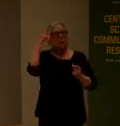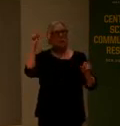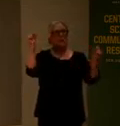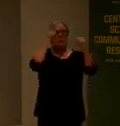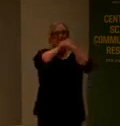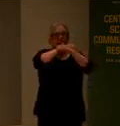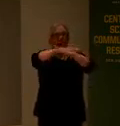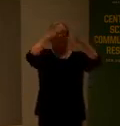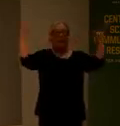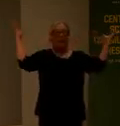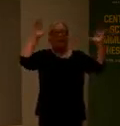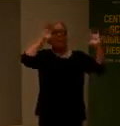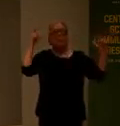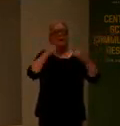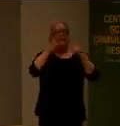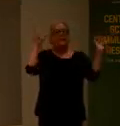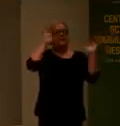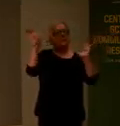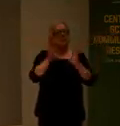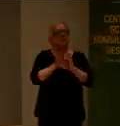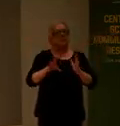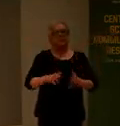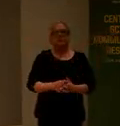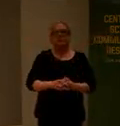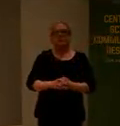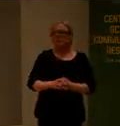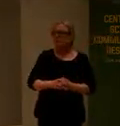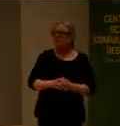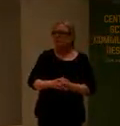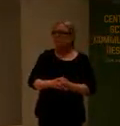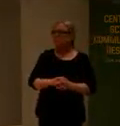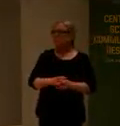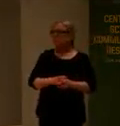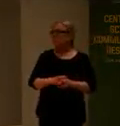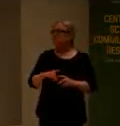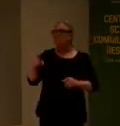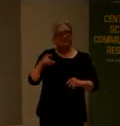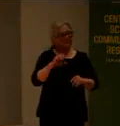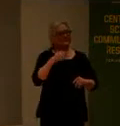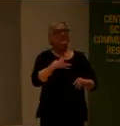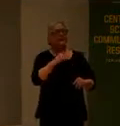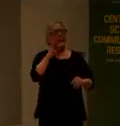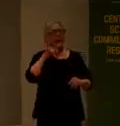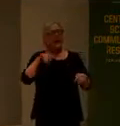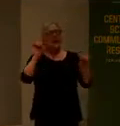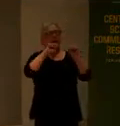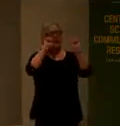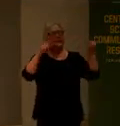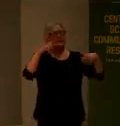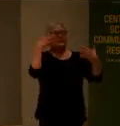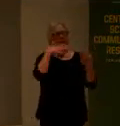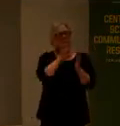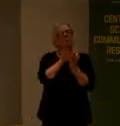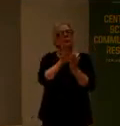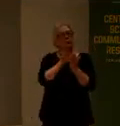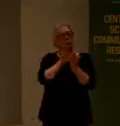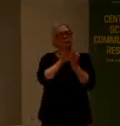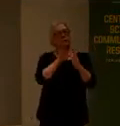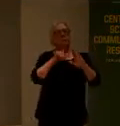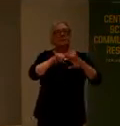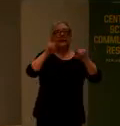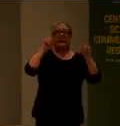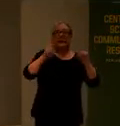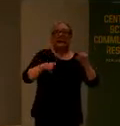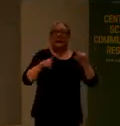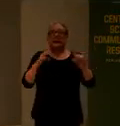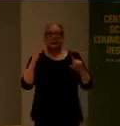Thank you. Yeah, I like that systemic approach, and but we need to figure out how to get there, how to get from